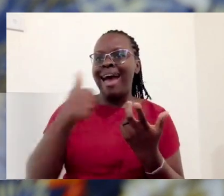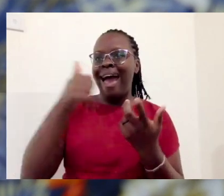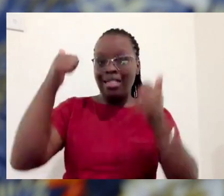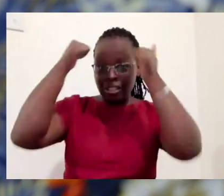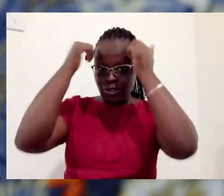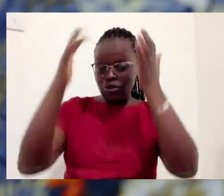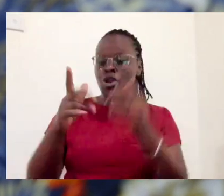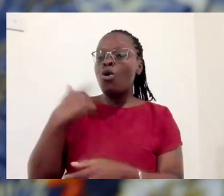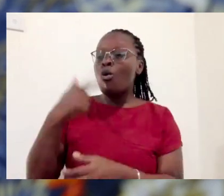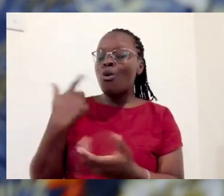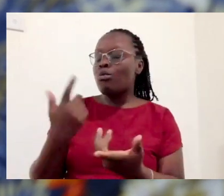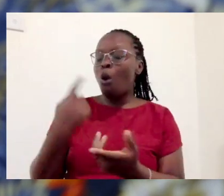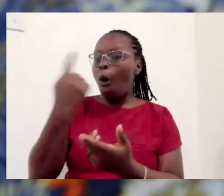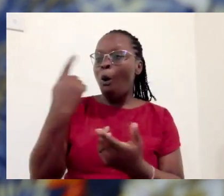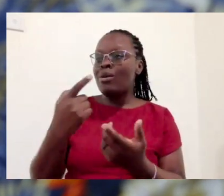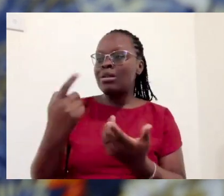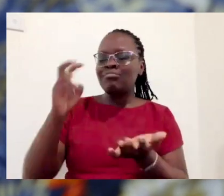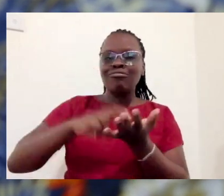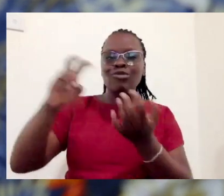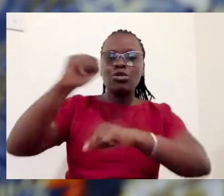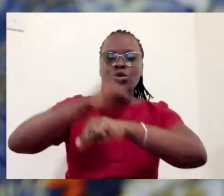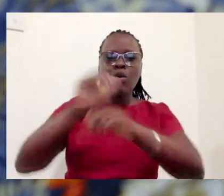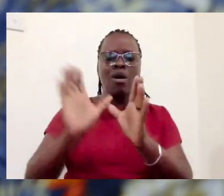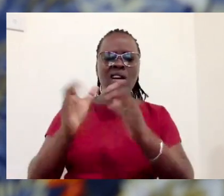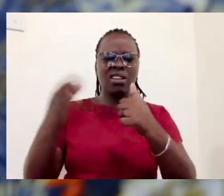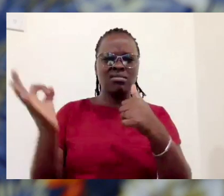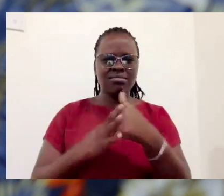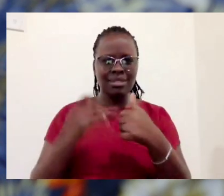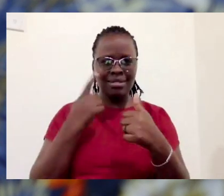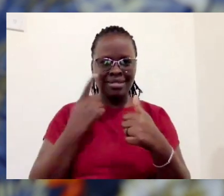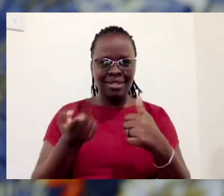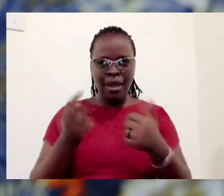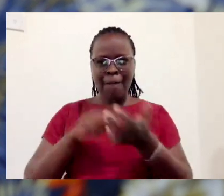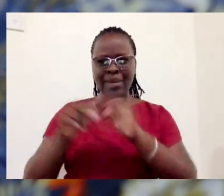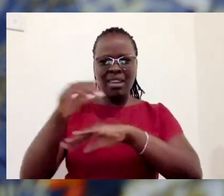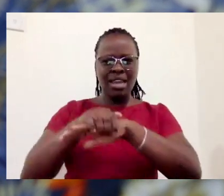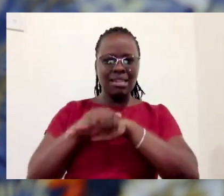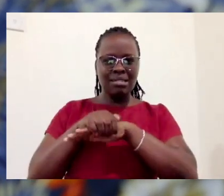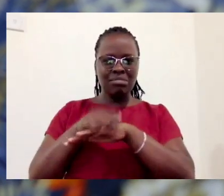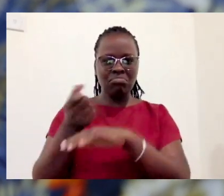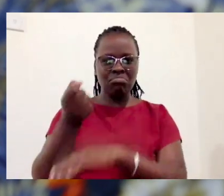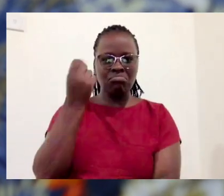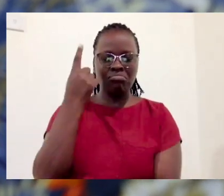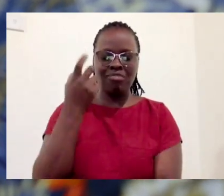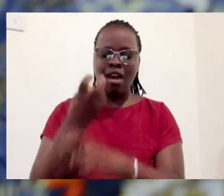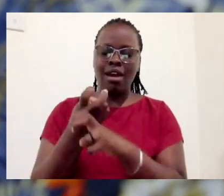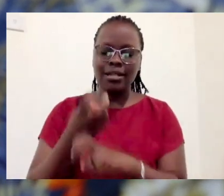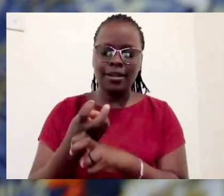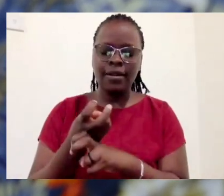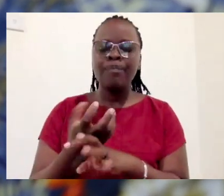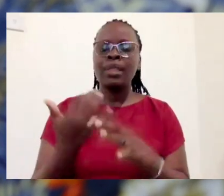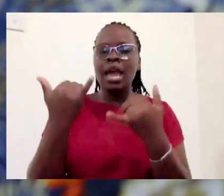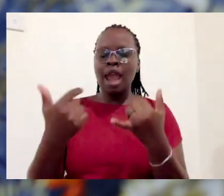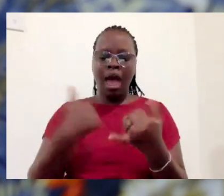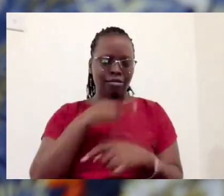the highest level of education was class 8, so they didn't go to high school. For them, English is also a bit